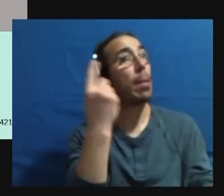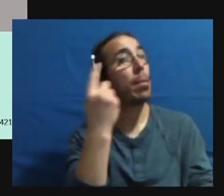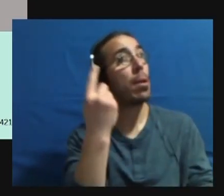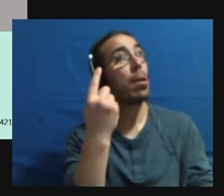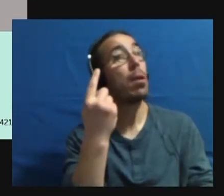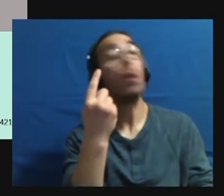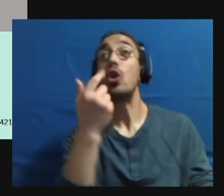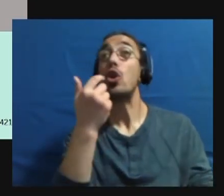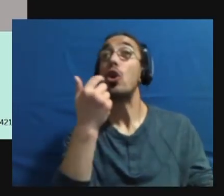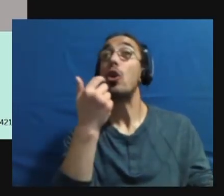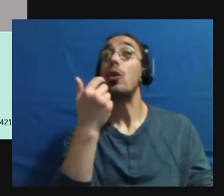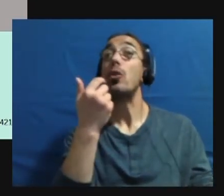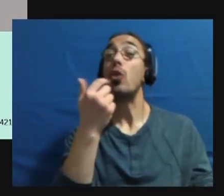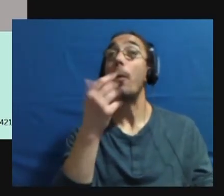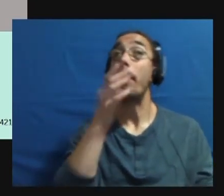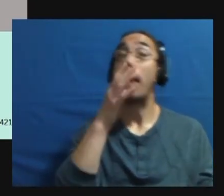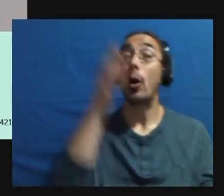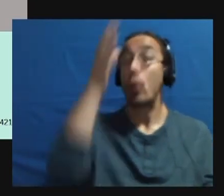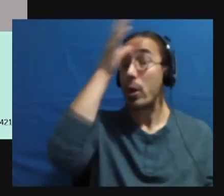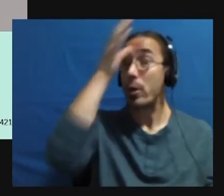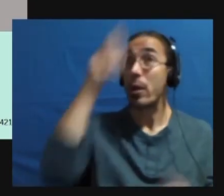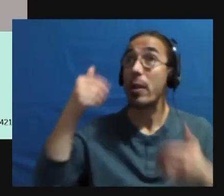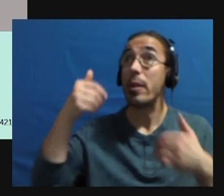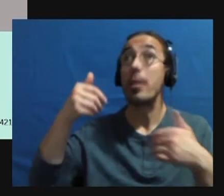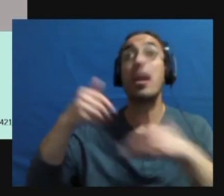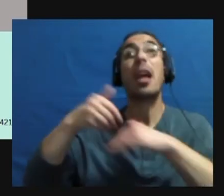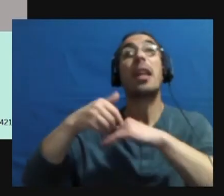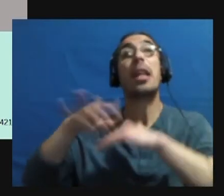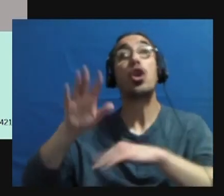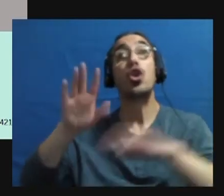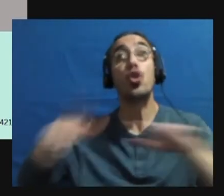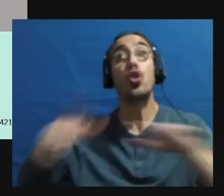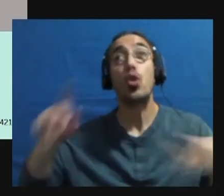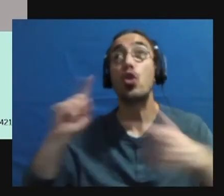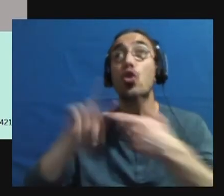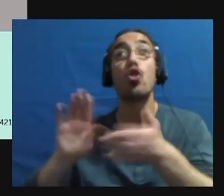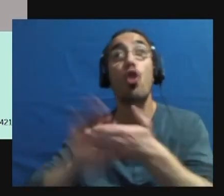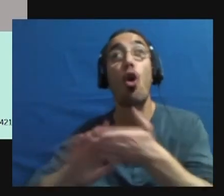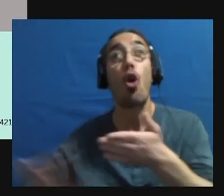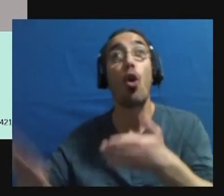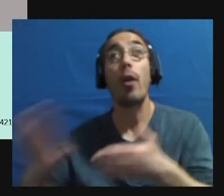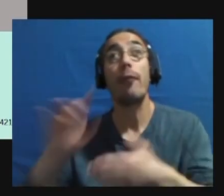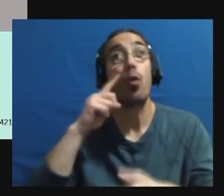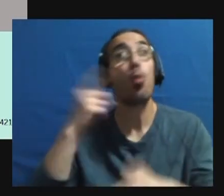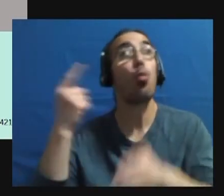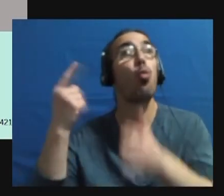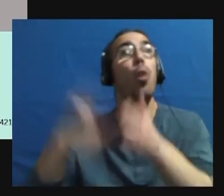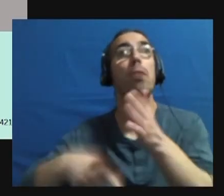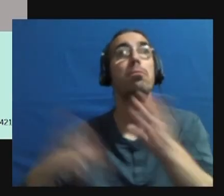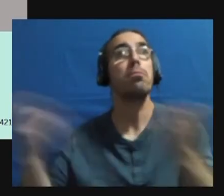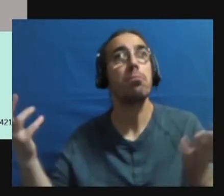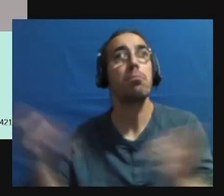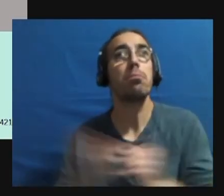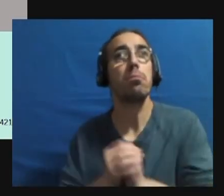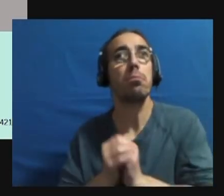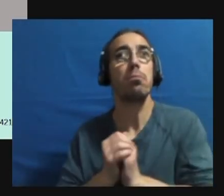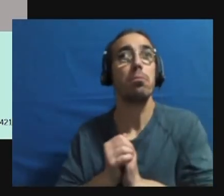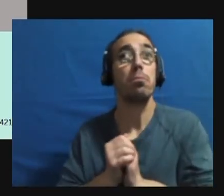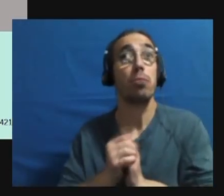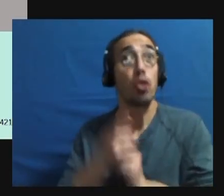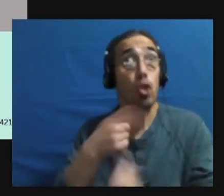college one day, right? For what? For what? So that we